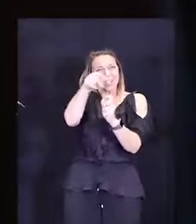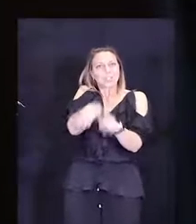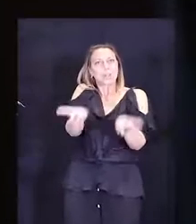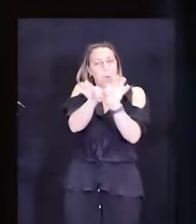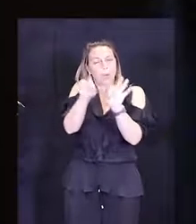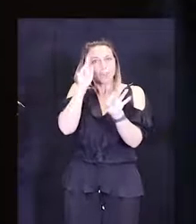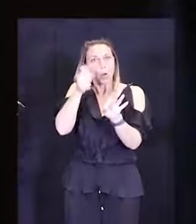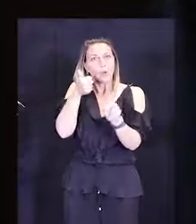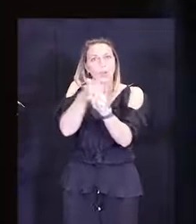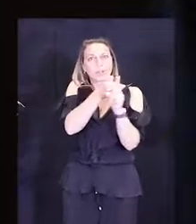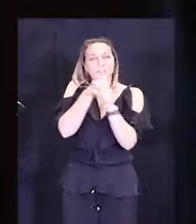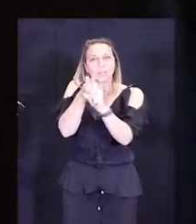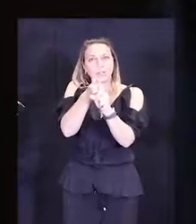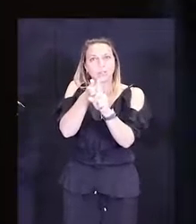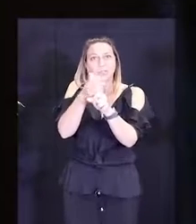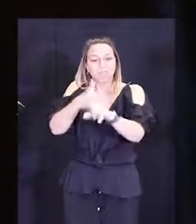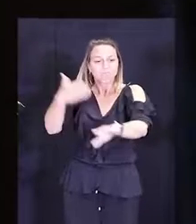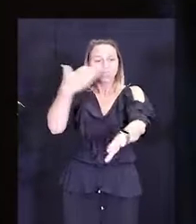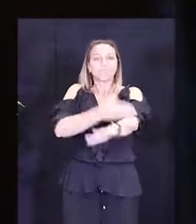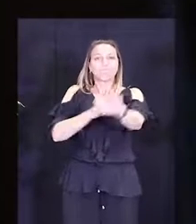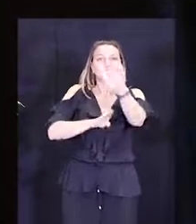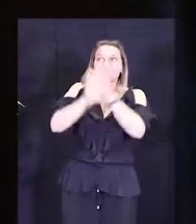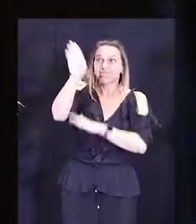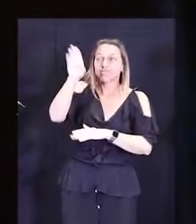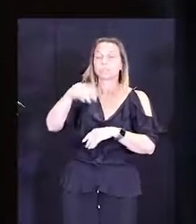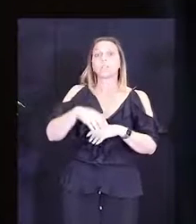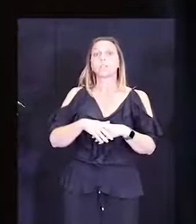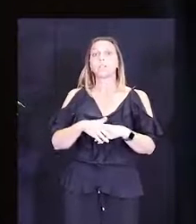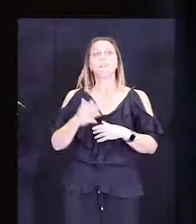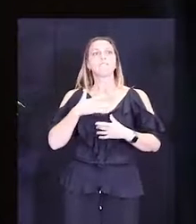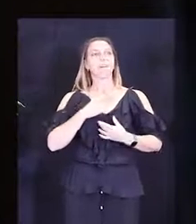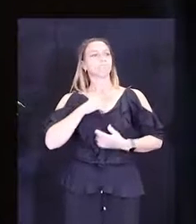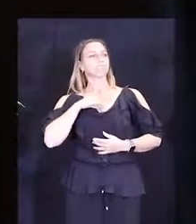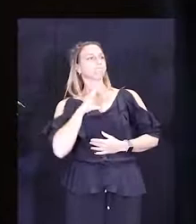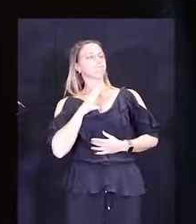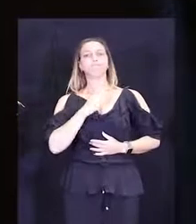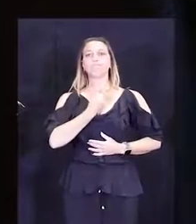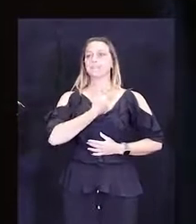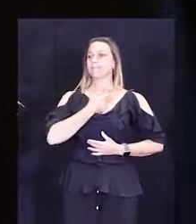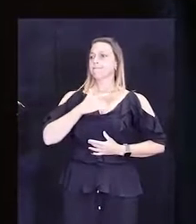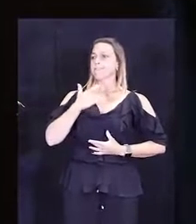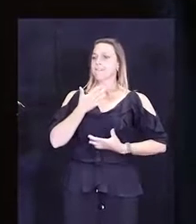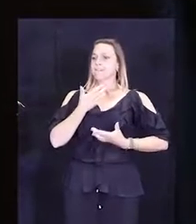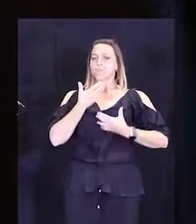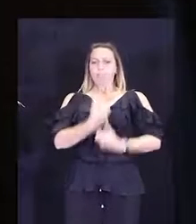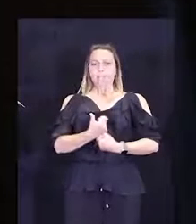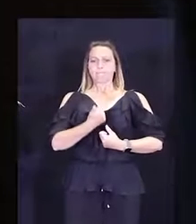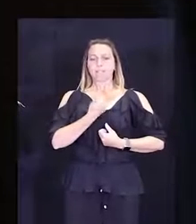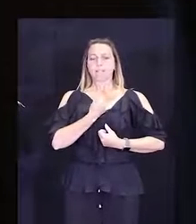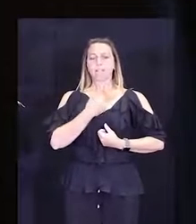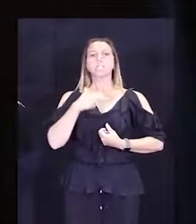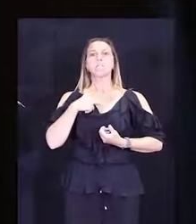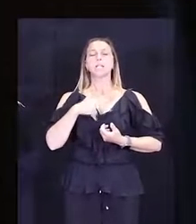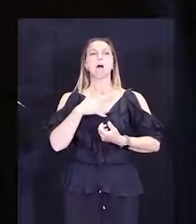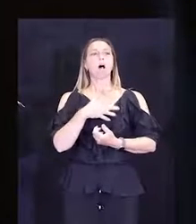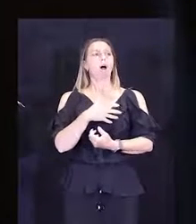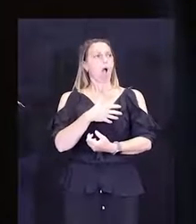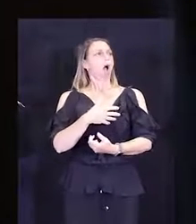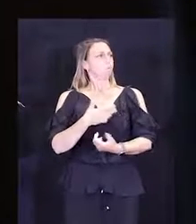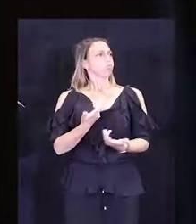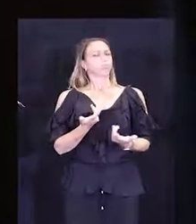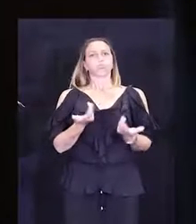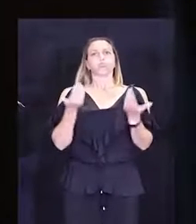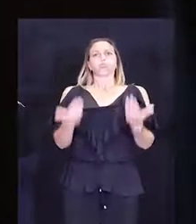self-growth. Once we begin to build trust and confidence in ourselves, we will feel empowered to take